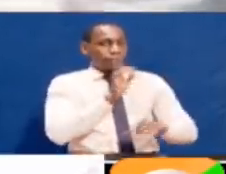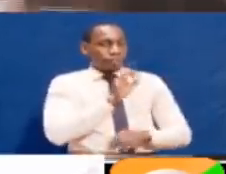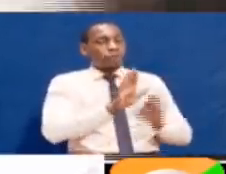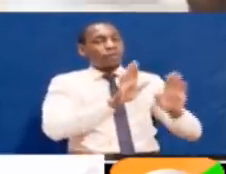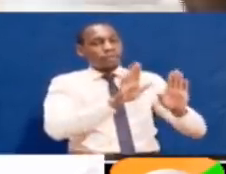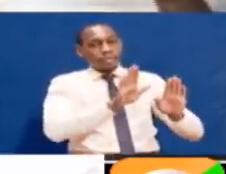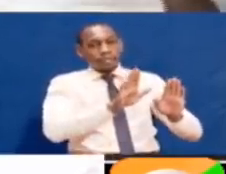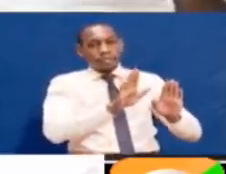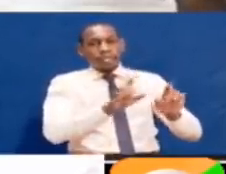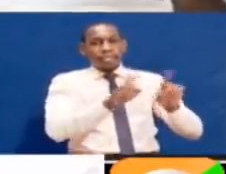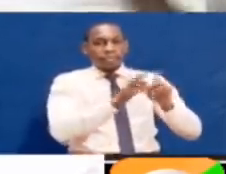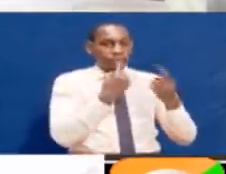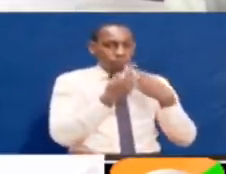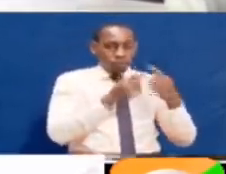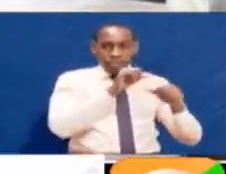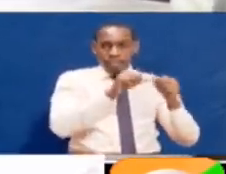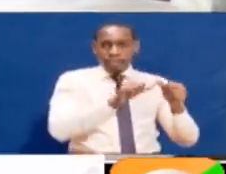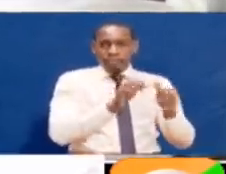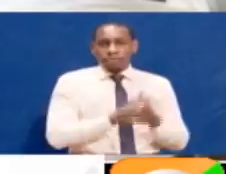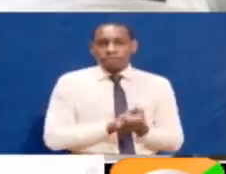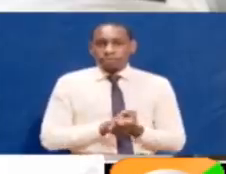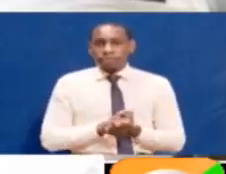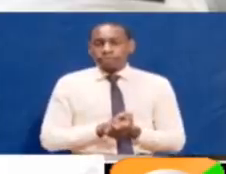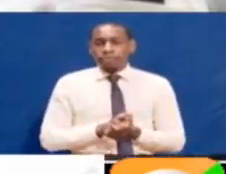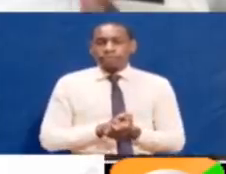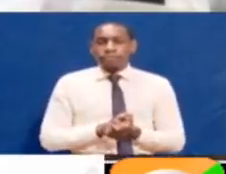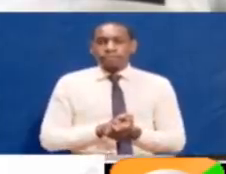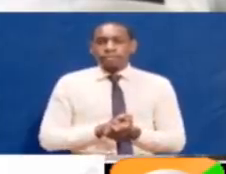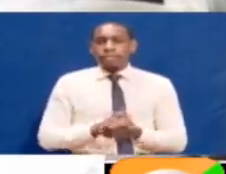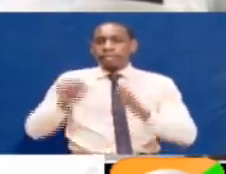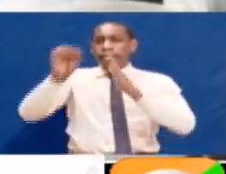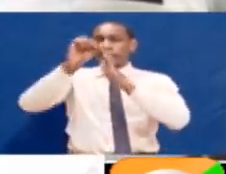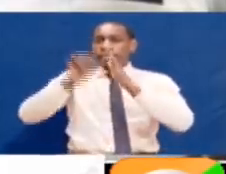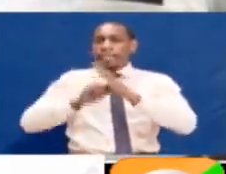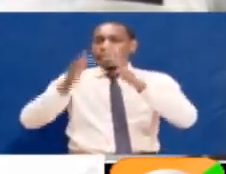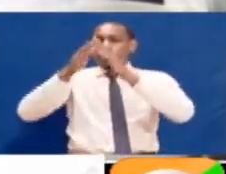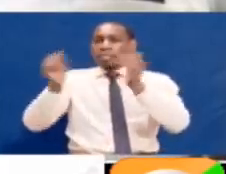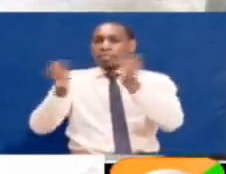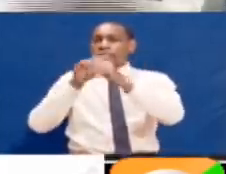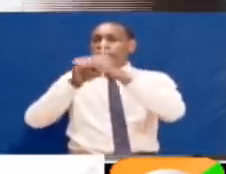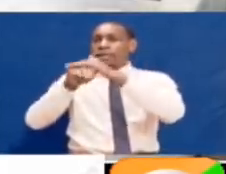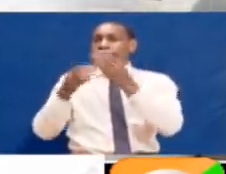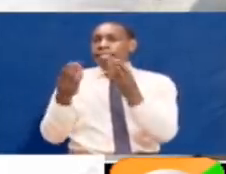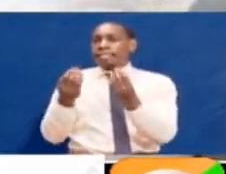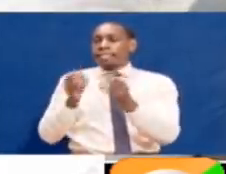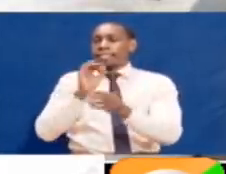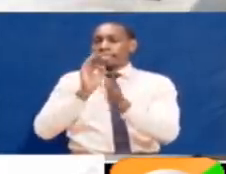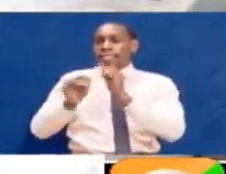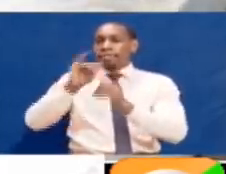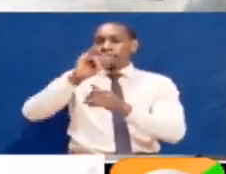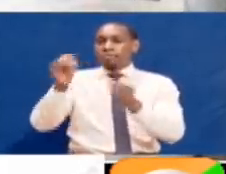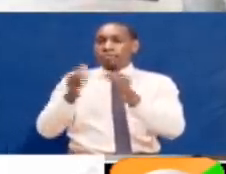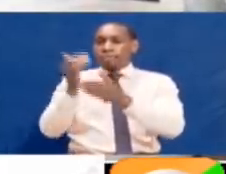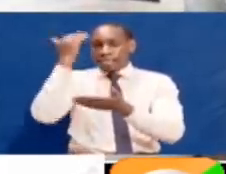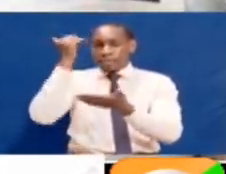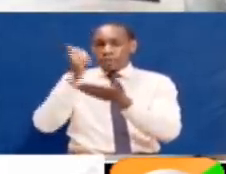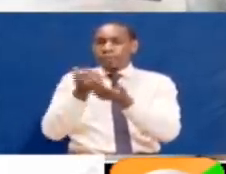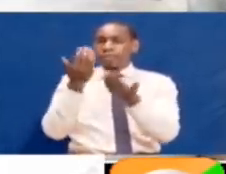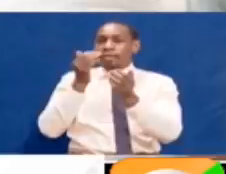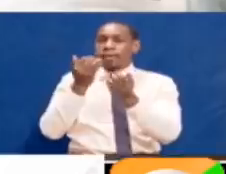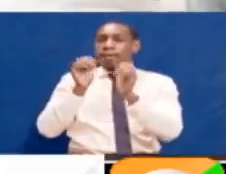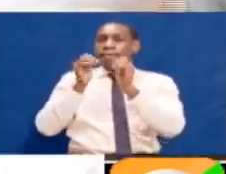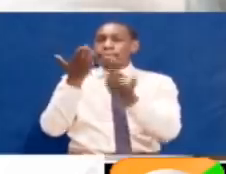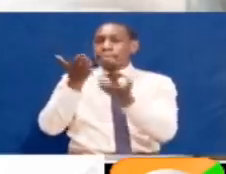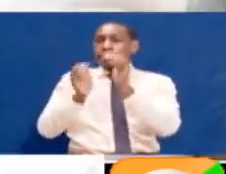Let me finish. You think State House is a place where you just walk into State House? If it was Jubilee headquarters, maybe I would have gone